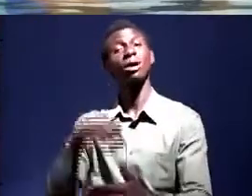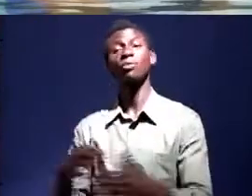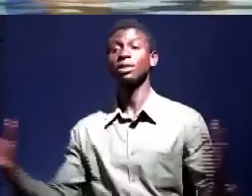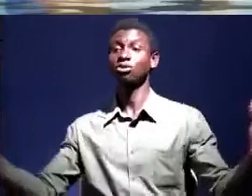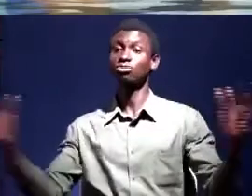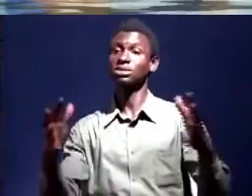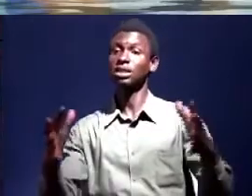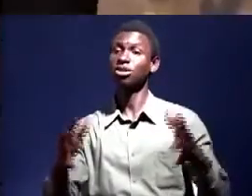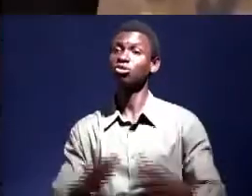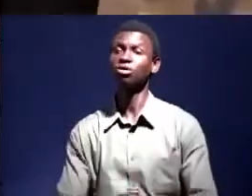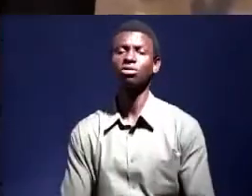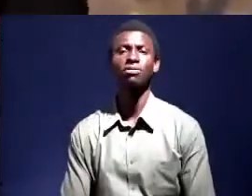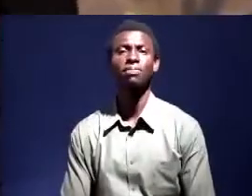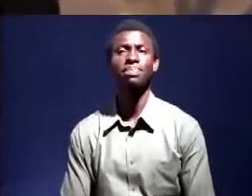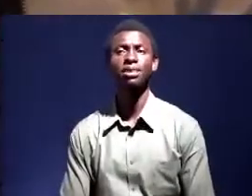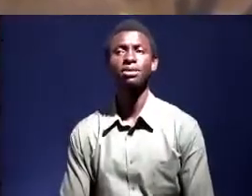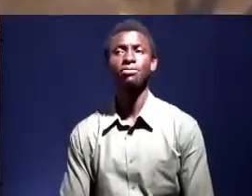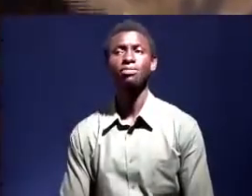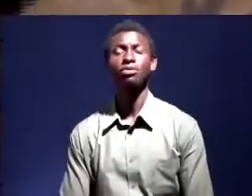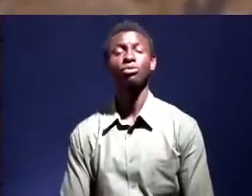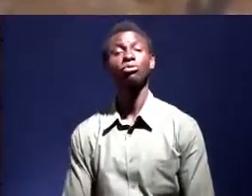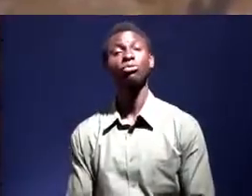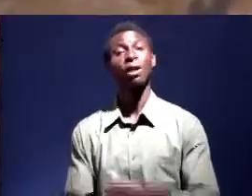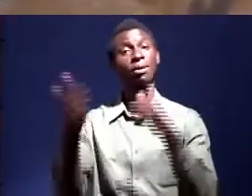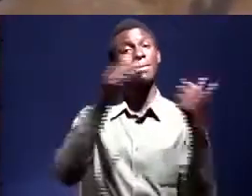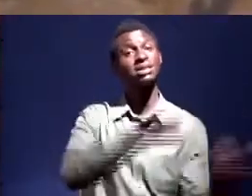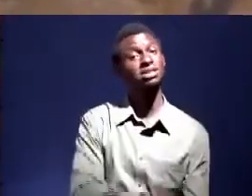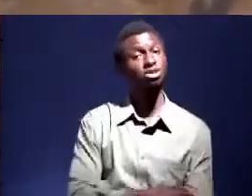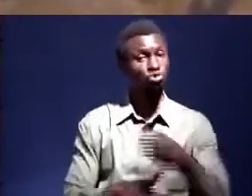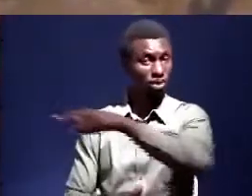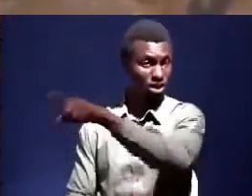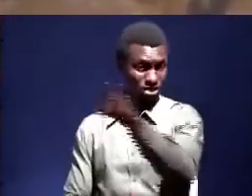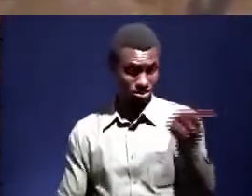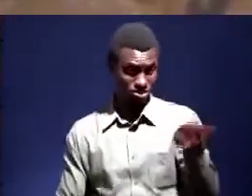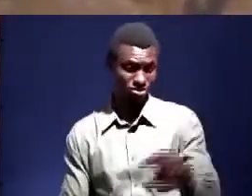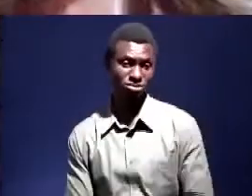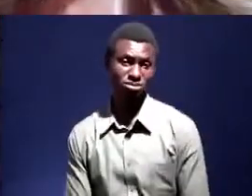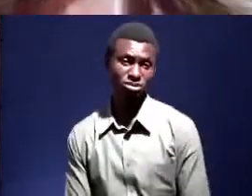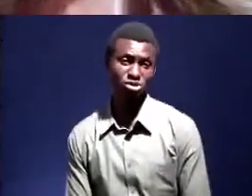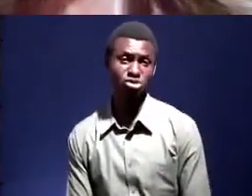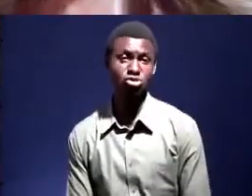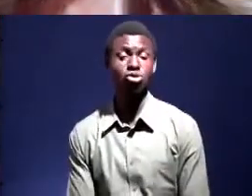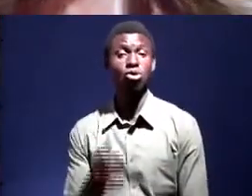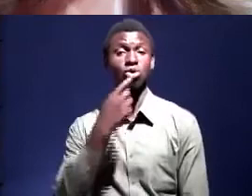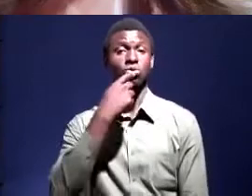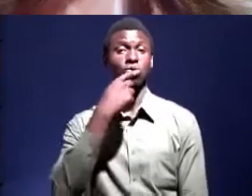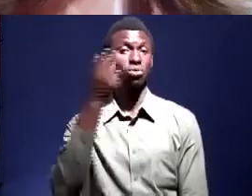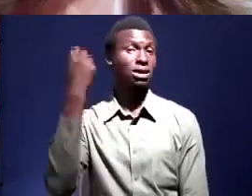When we are baptized, we say, I belong to Christ.